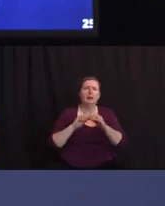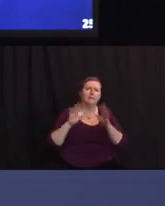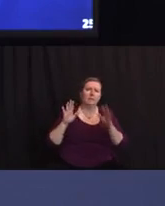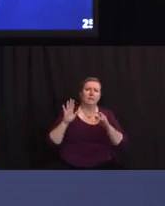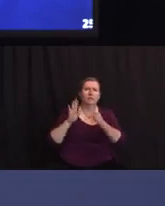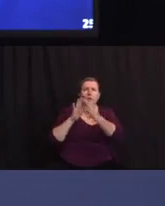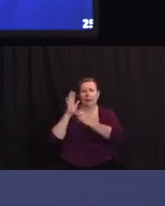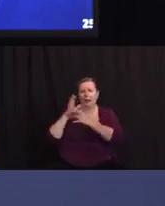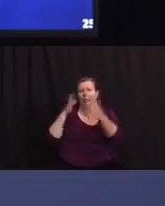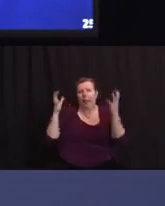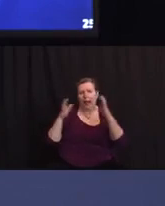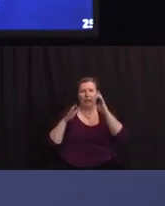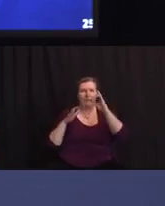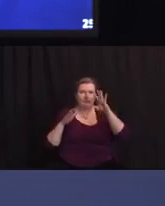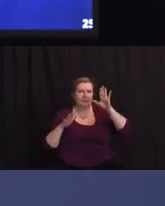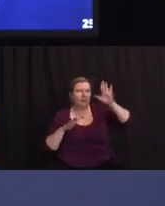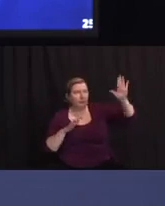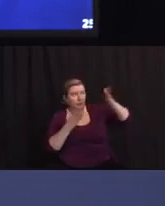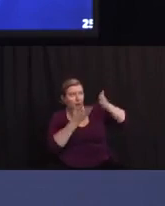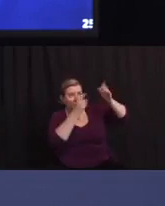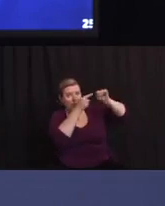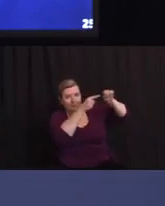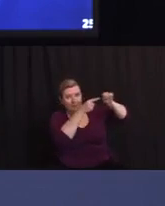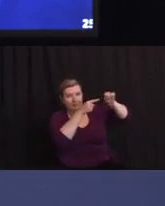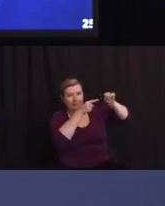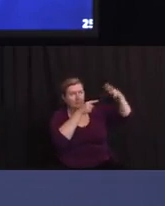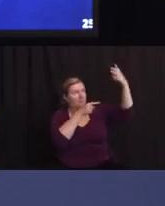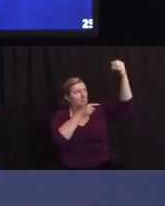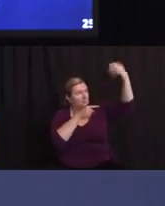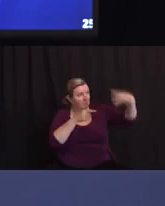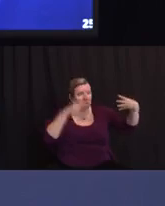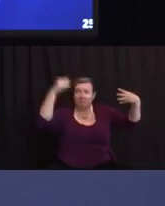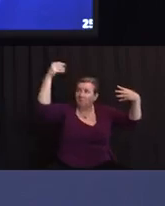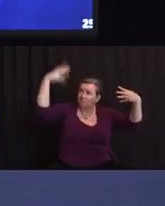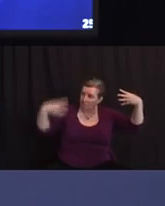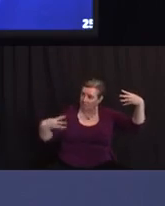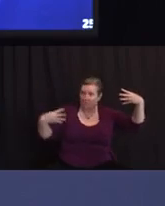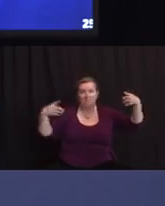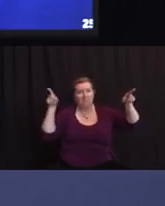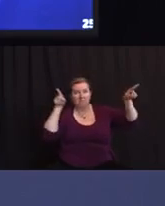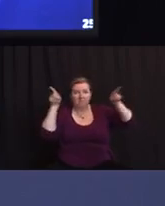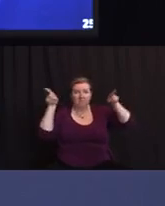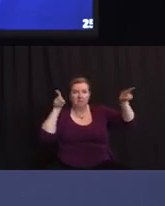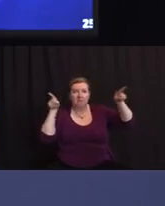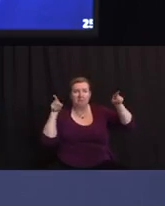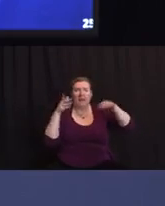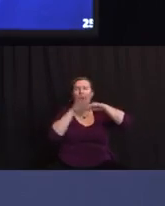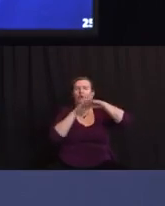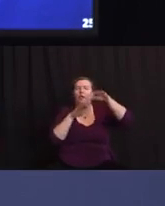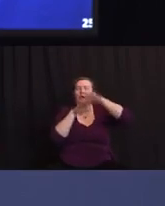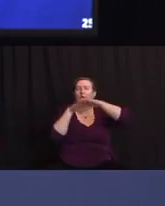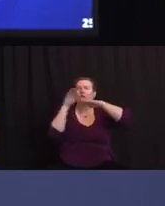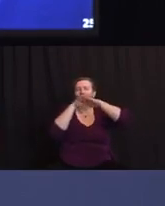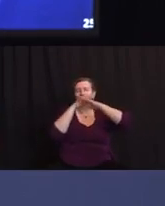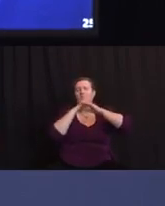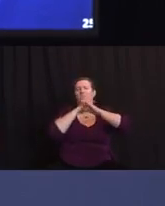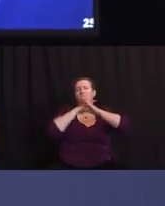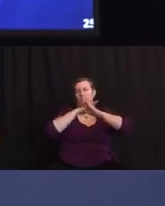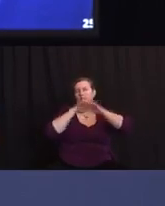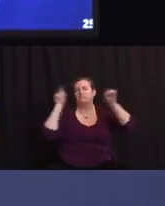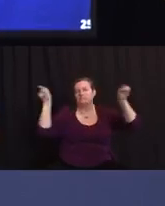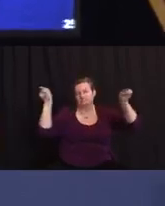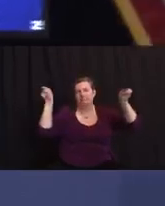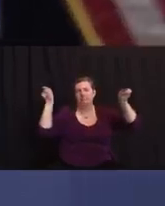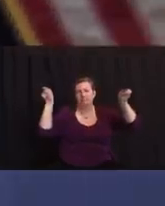CDC recommendations, and both of them talk about layered prevention strategies. So we have to look at all of it.